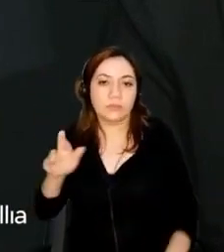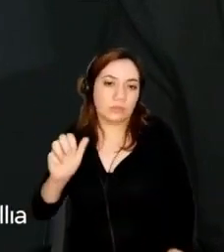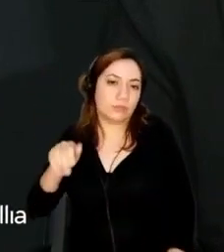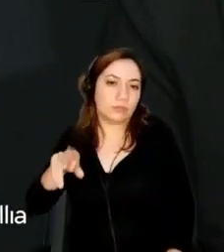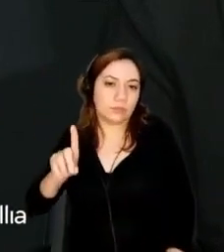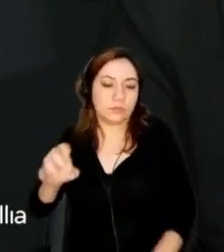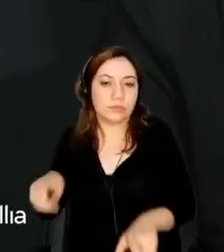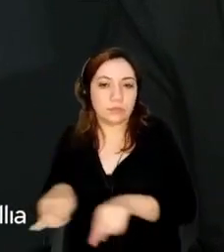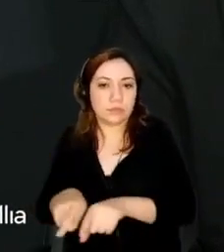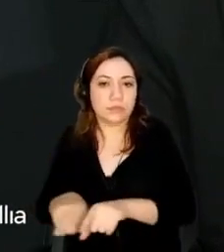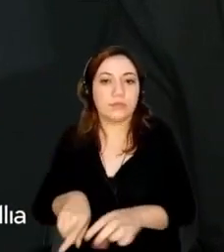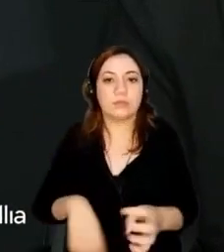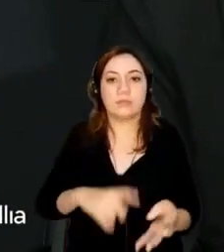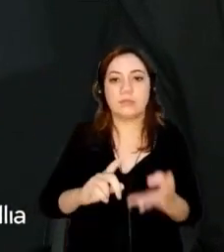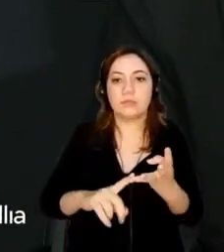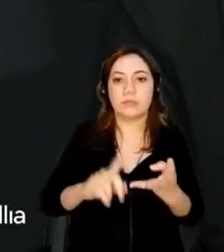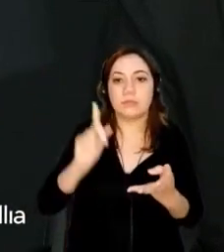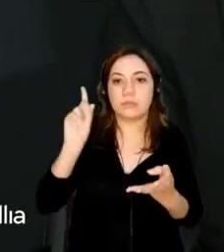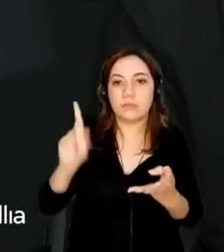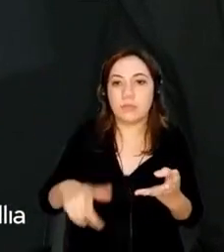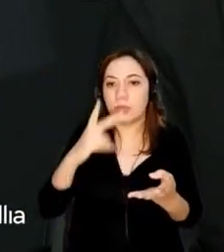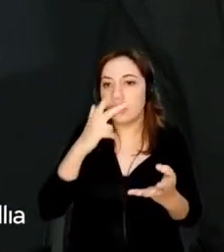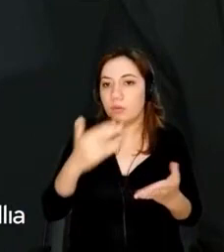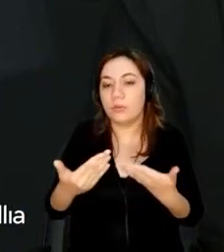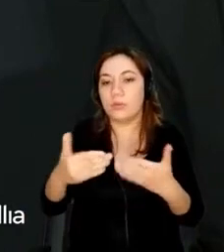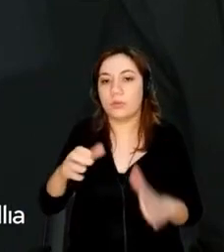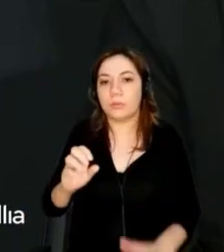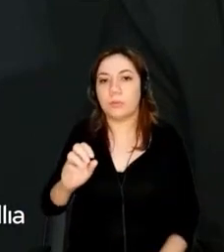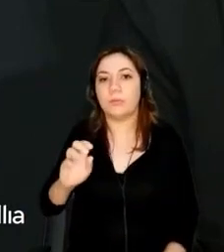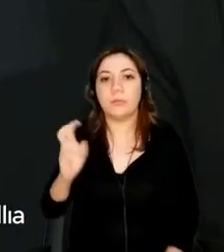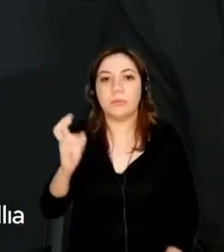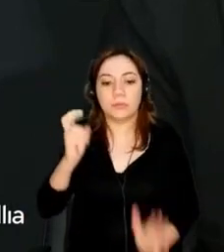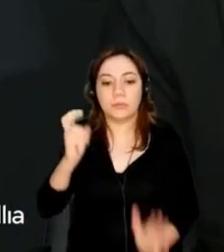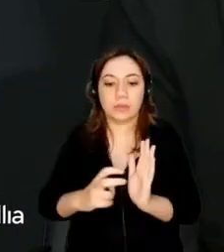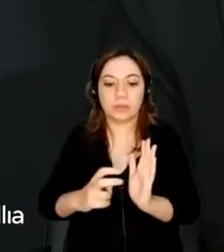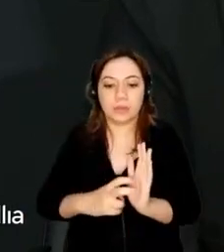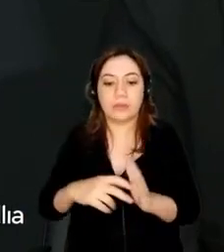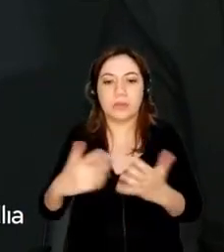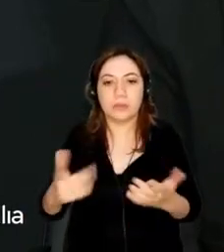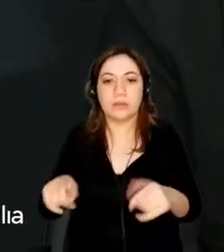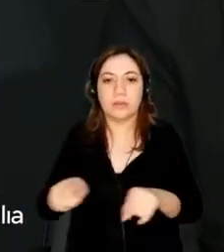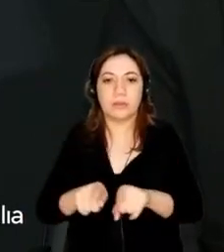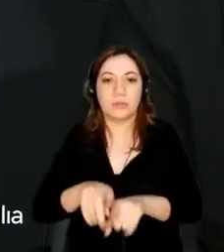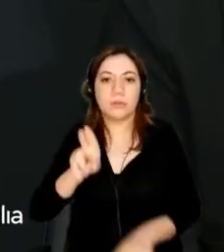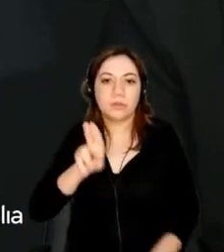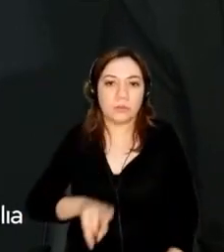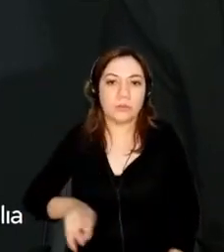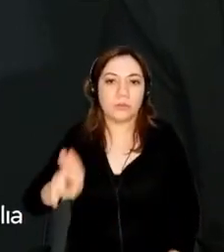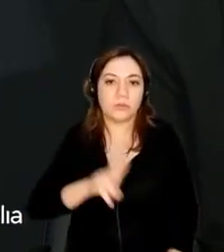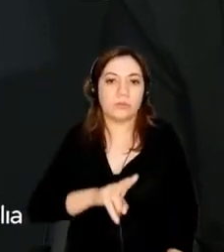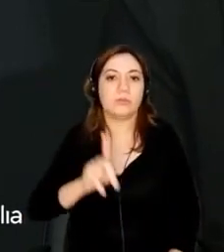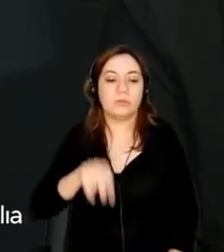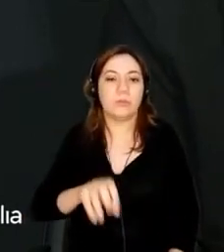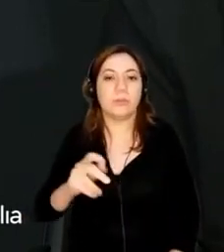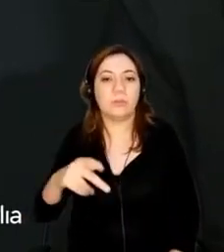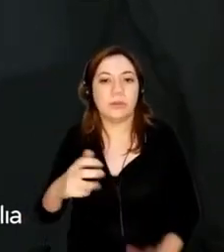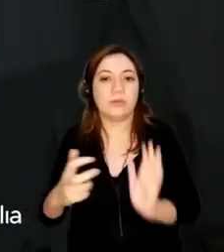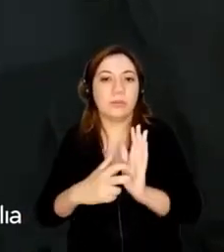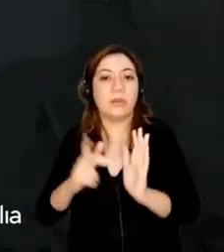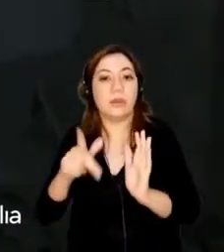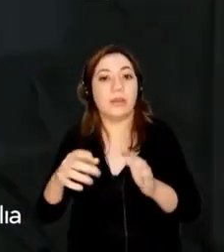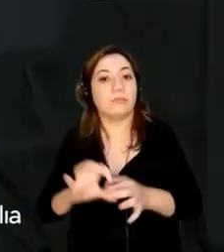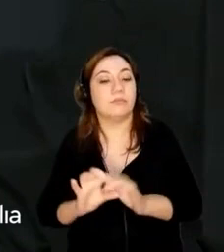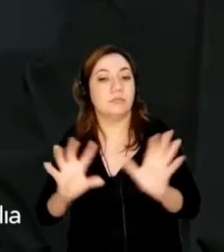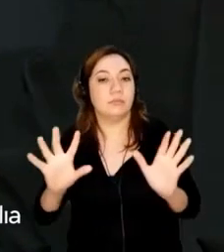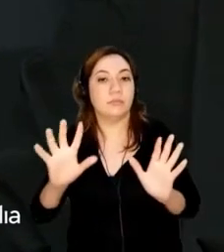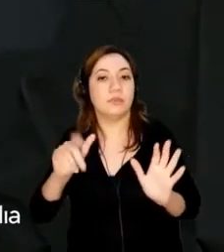acquired a company called Finicity about 3 years ago, and we use open banking to actually validate accounts. You know, one of the biggest areas of fraud is actually